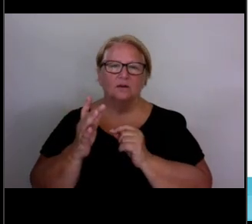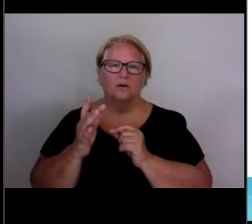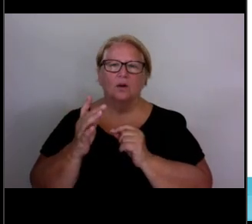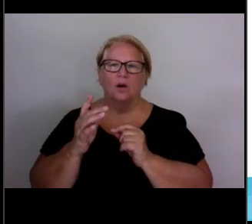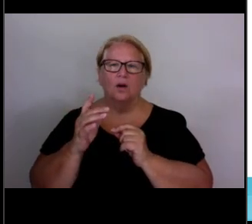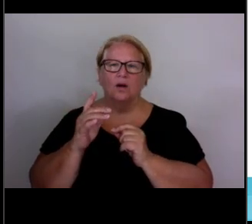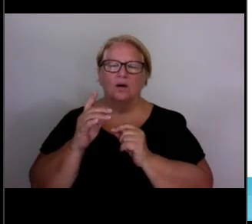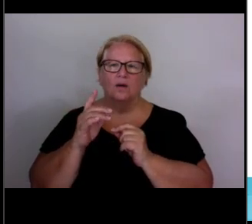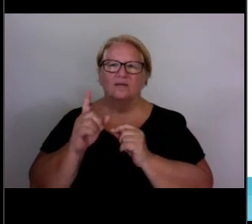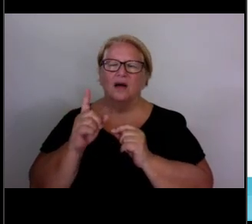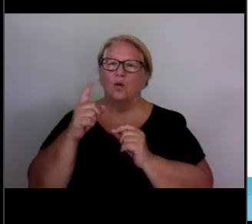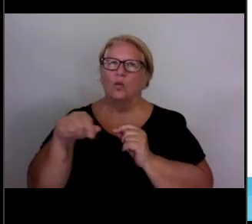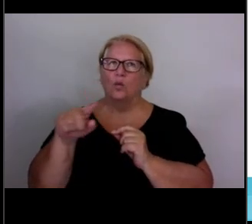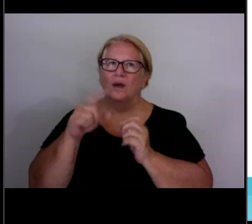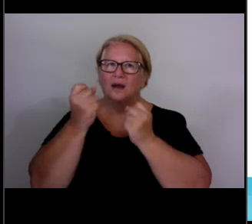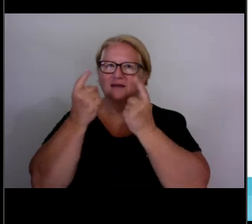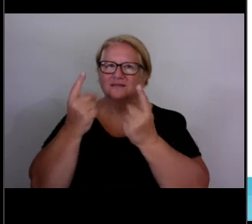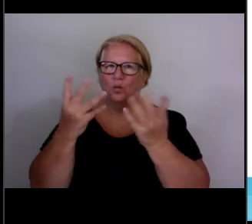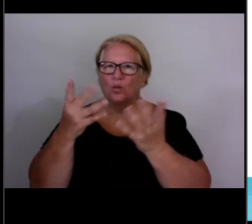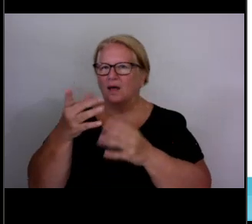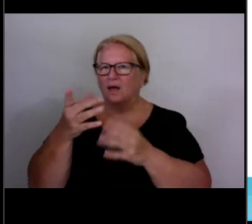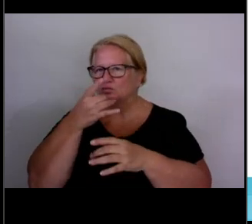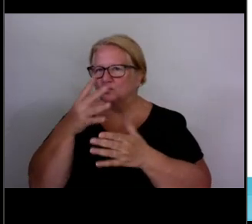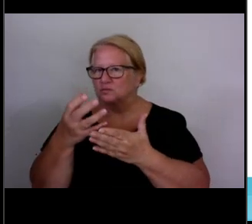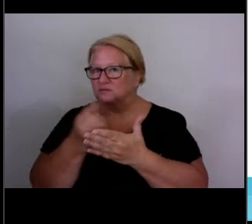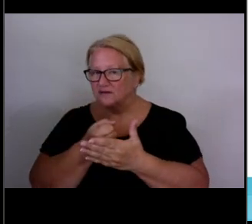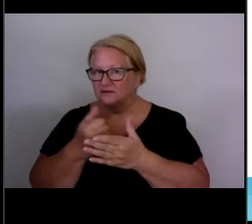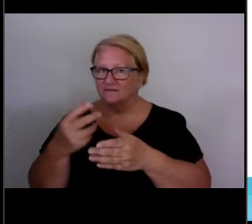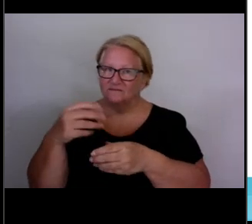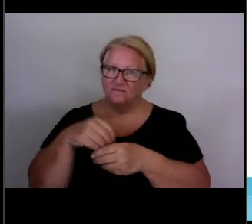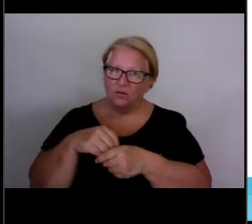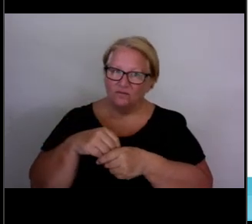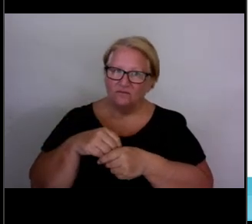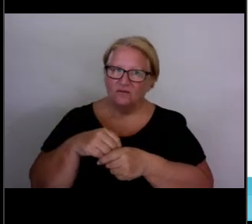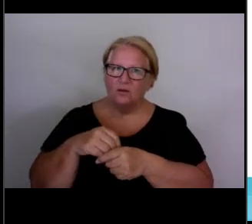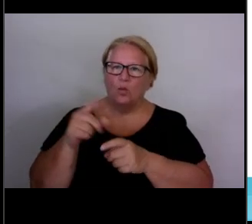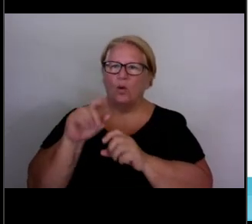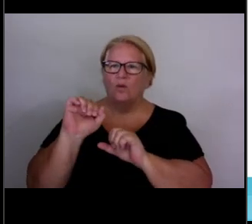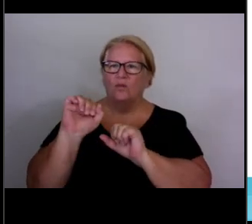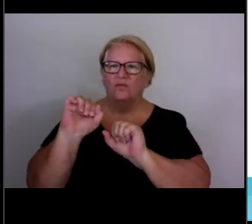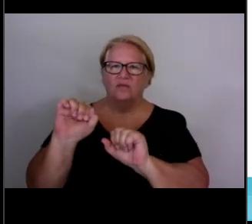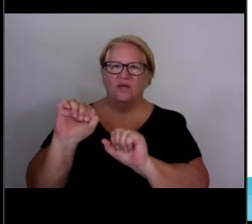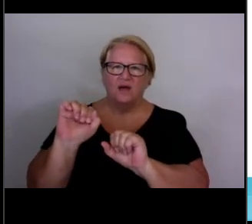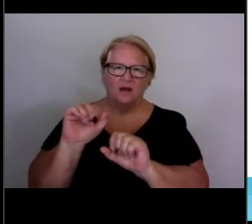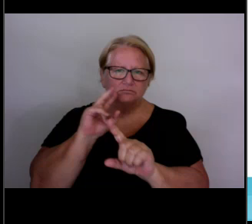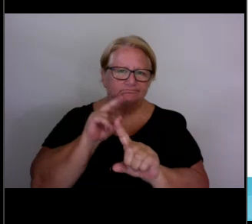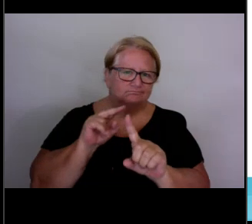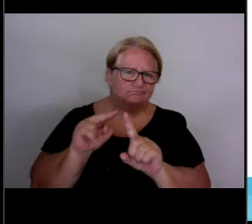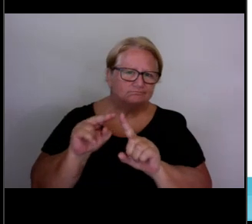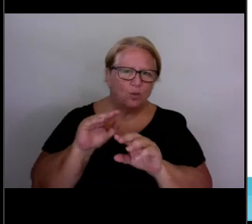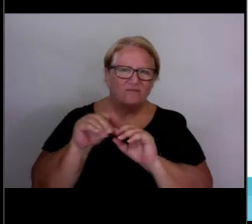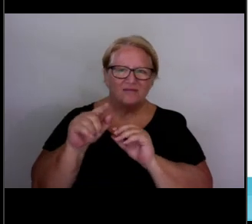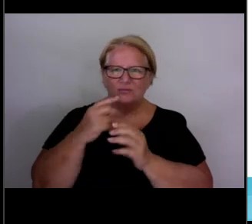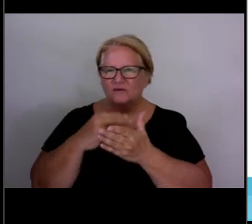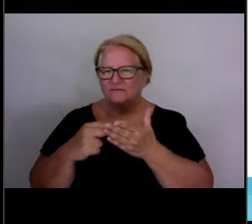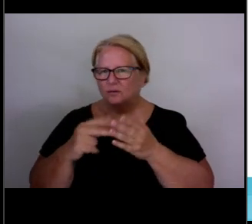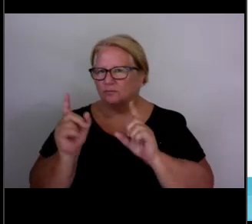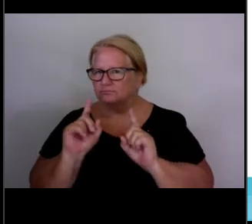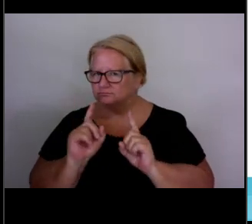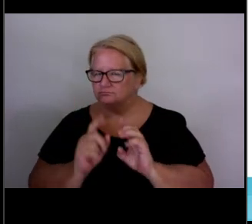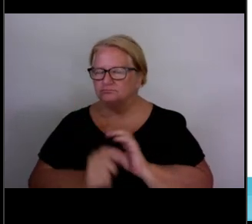understand whether child safety has been involved and what their views in relation to the referral are as